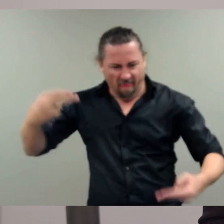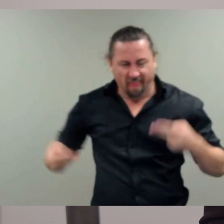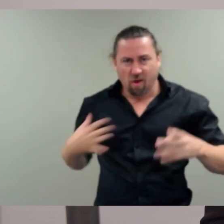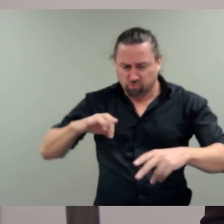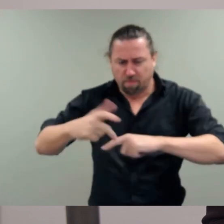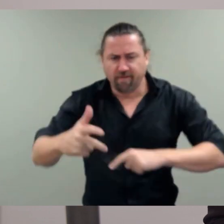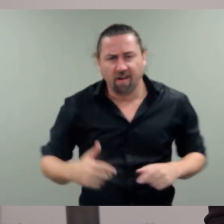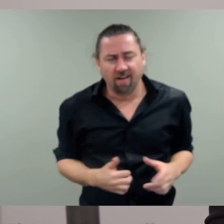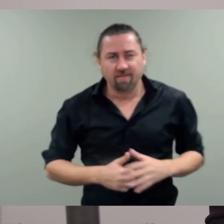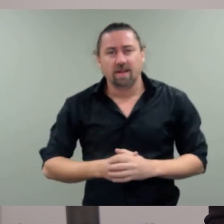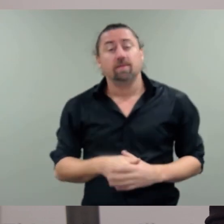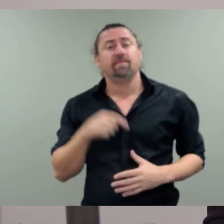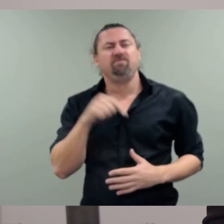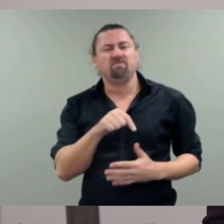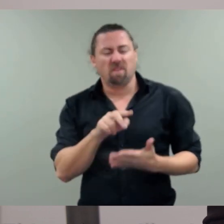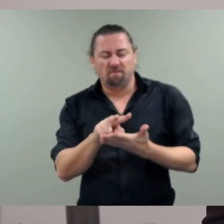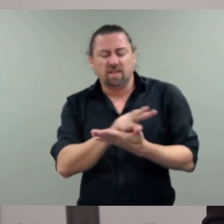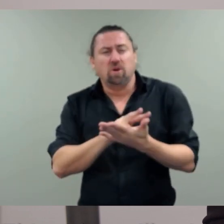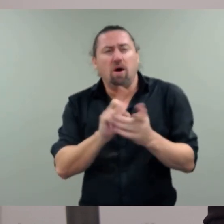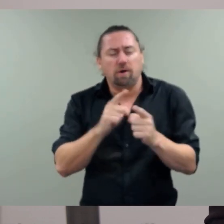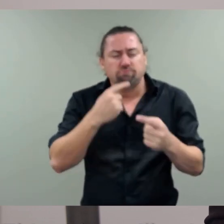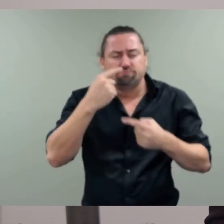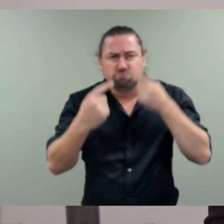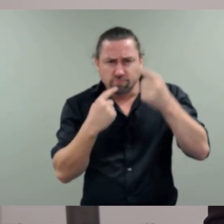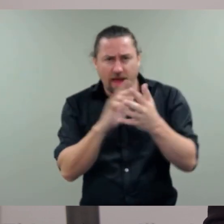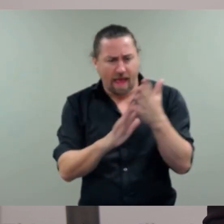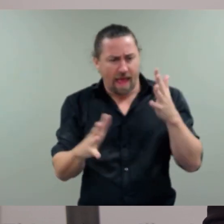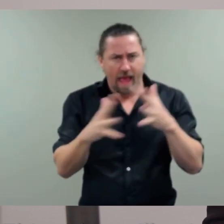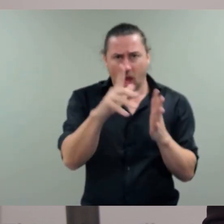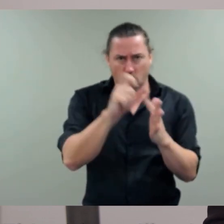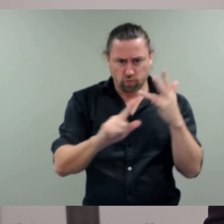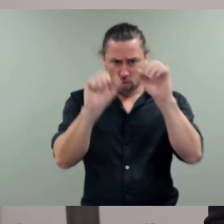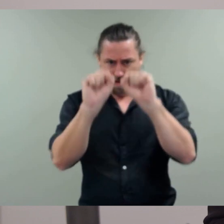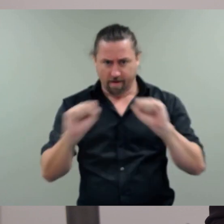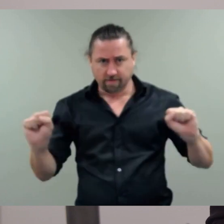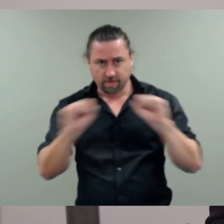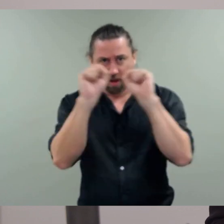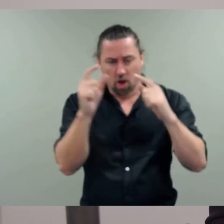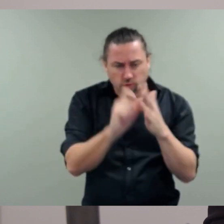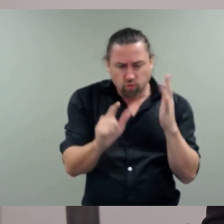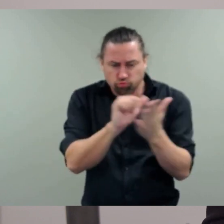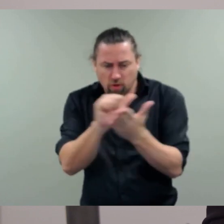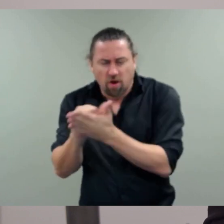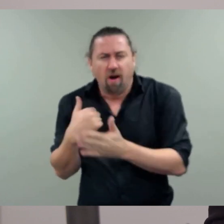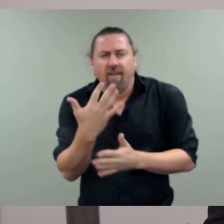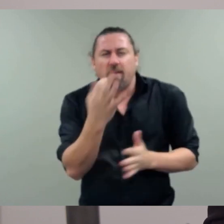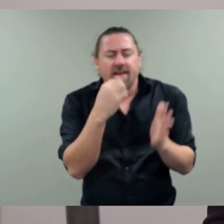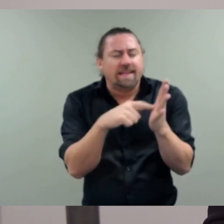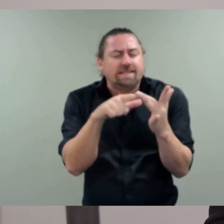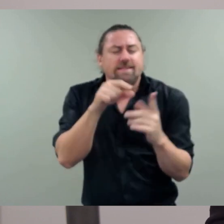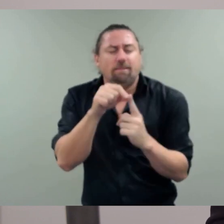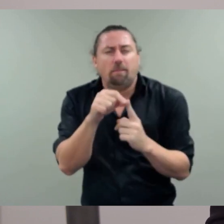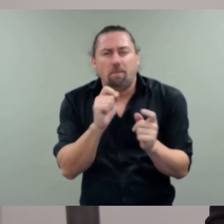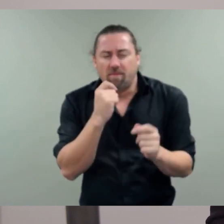any objects. This video will guide you through each movement of the exercise and will give you some tips and tricks